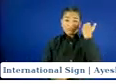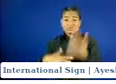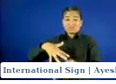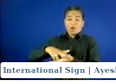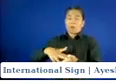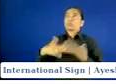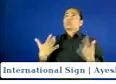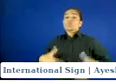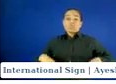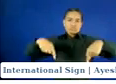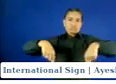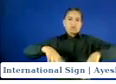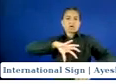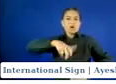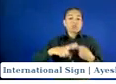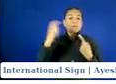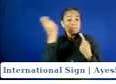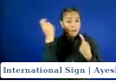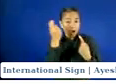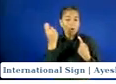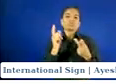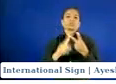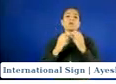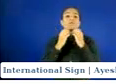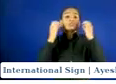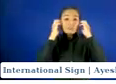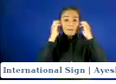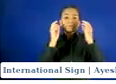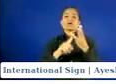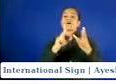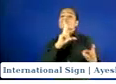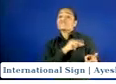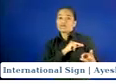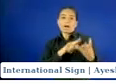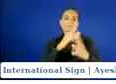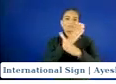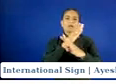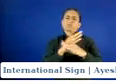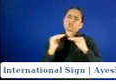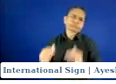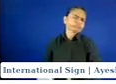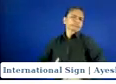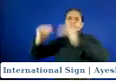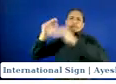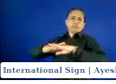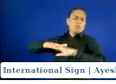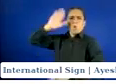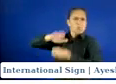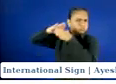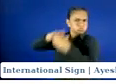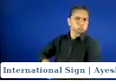the COVID-19 pandemic and subsequent shocks in the region induced by climate change and internal and external